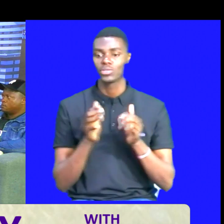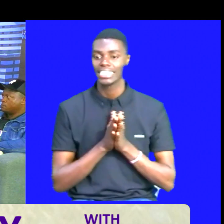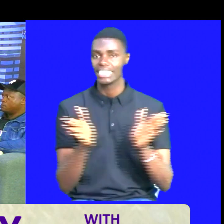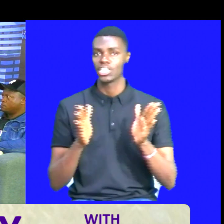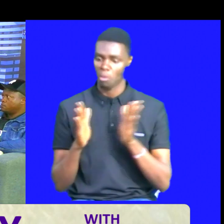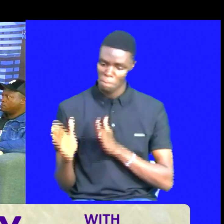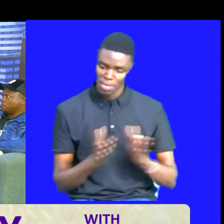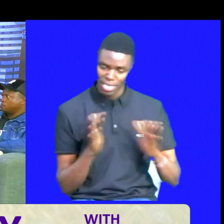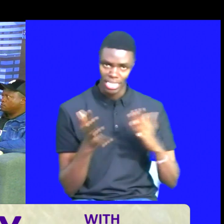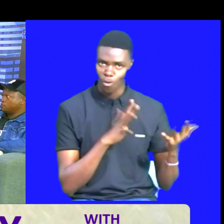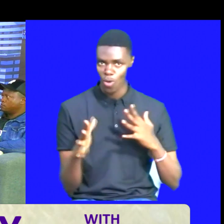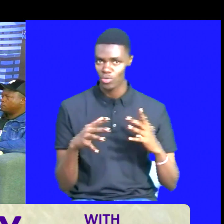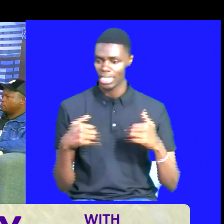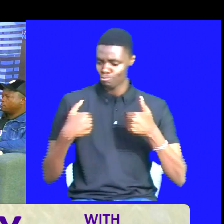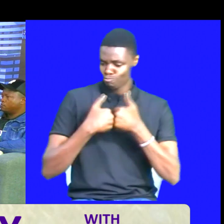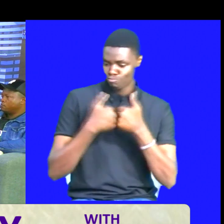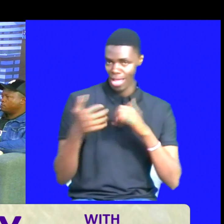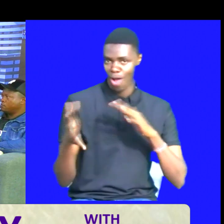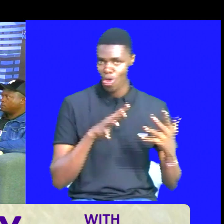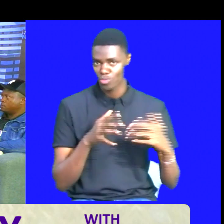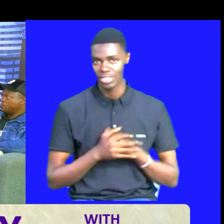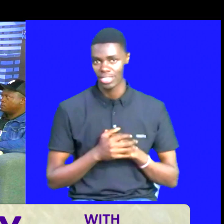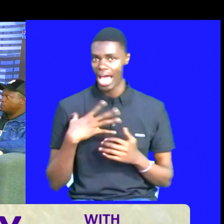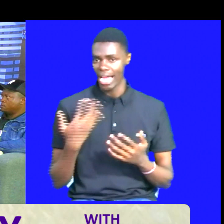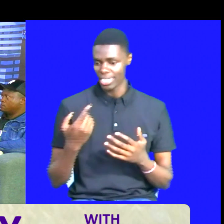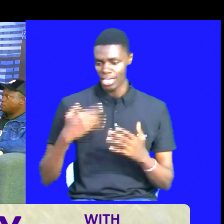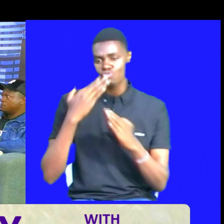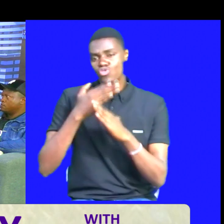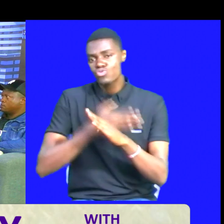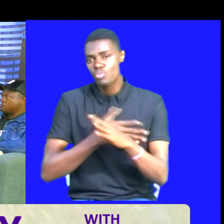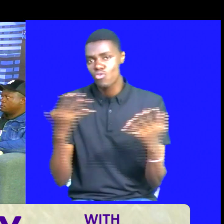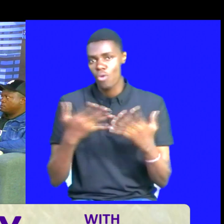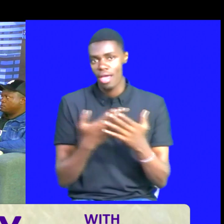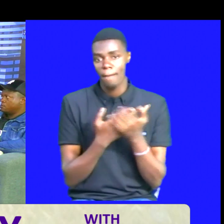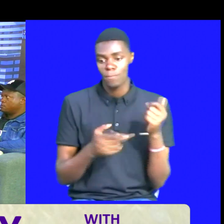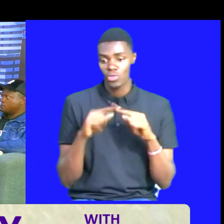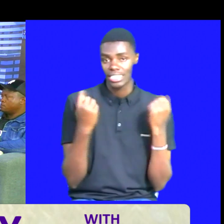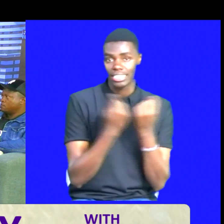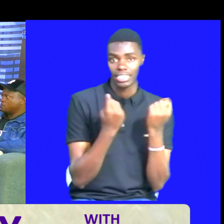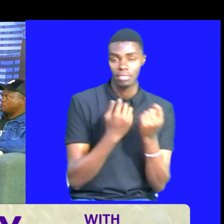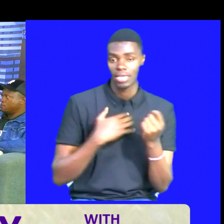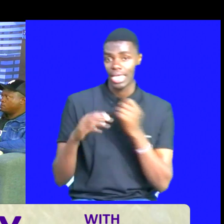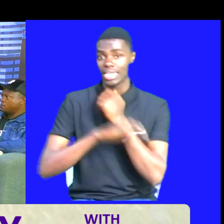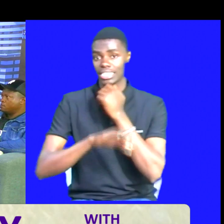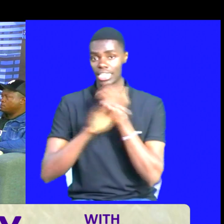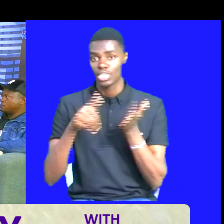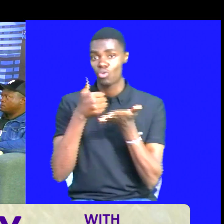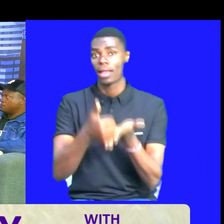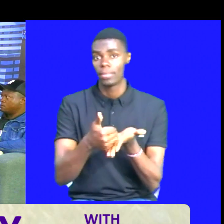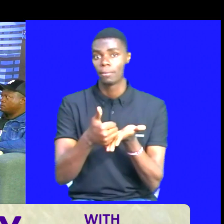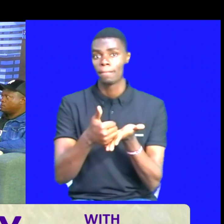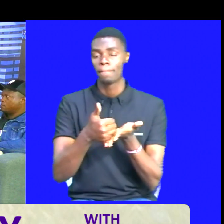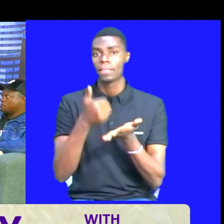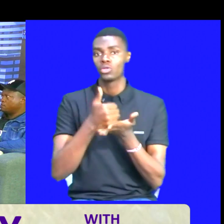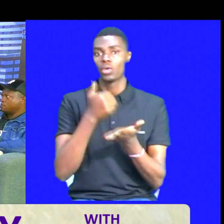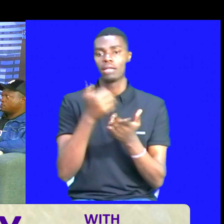when ilikuwa, how the tournament was, and where we should improve generally, both as a team and also as a country, to help